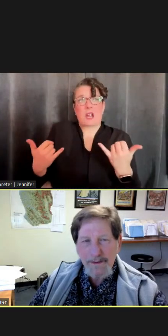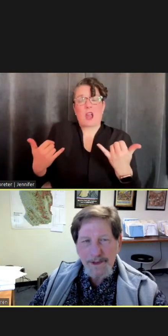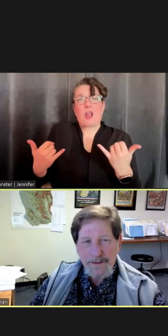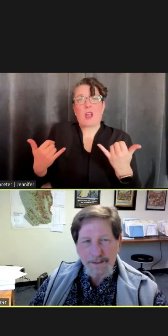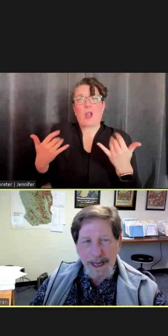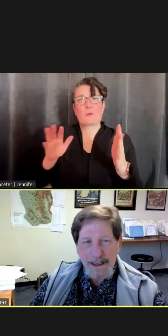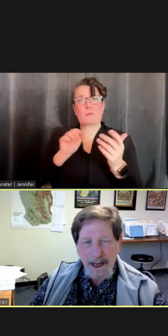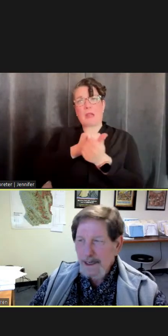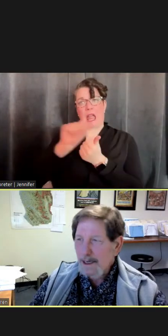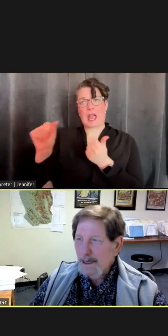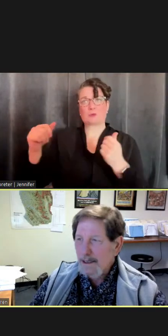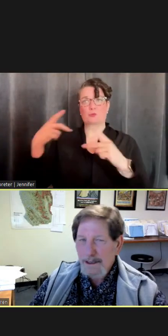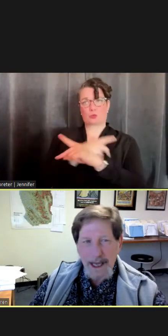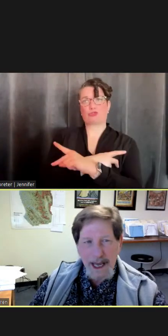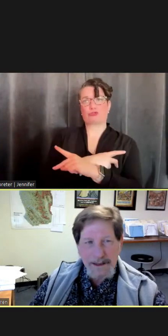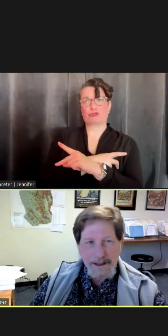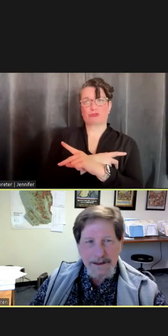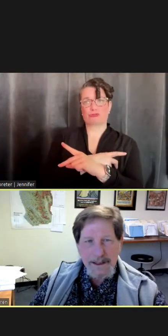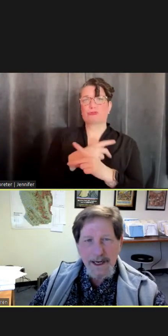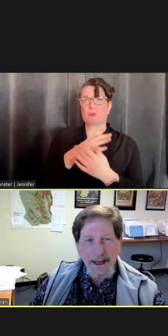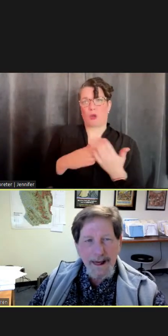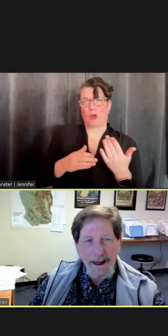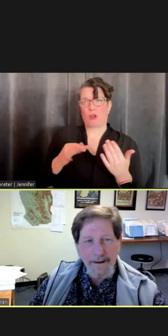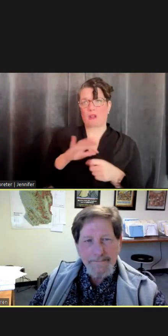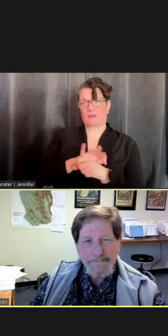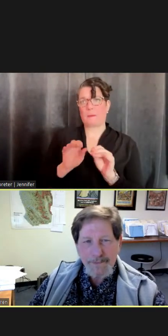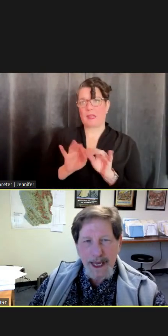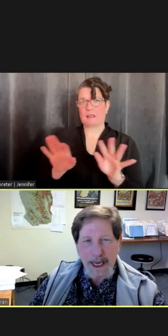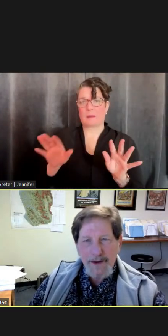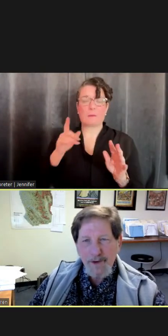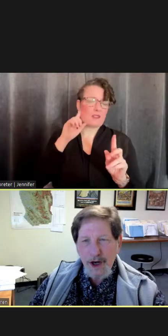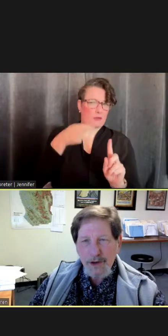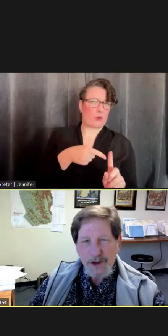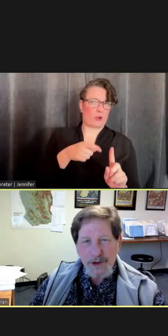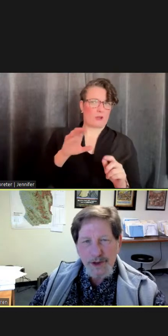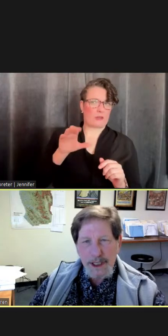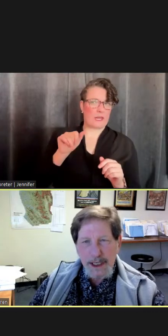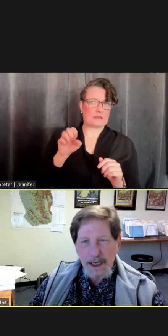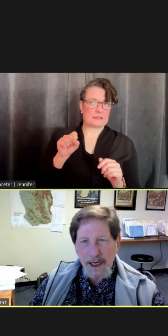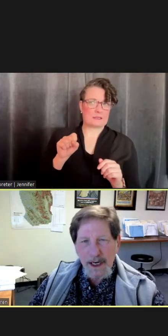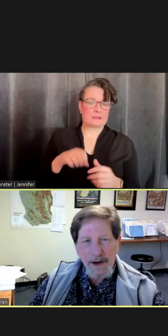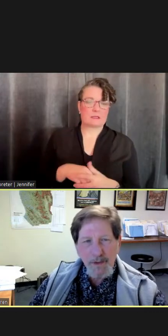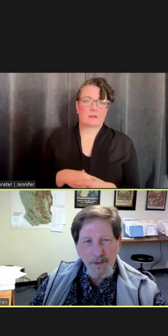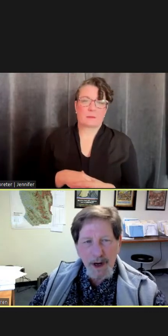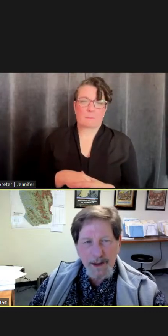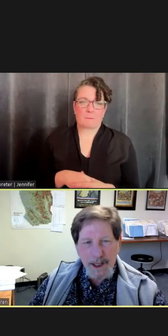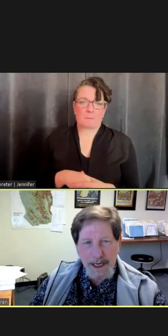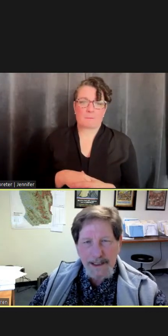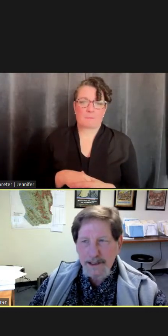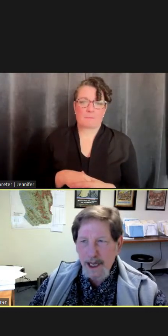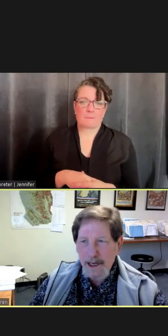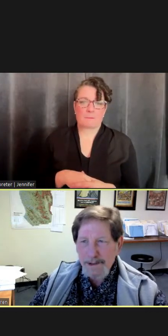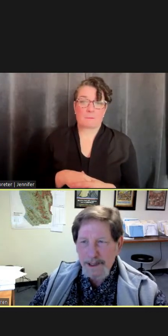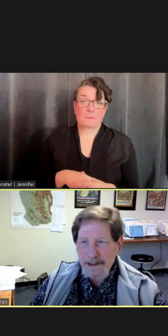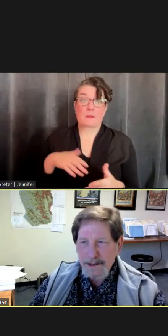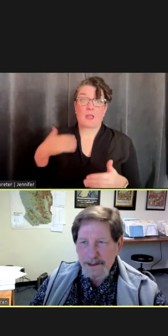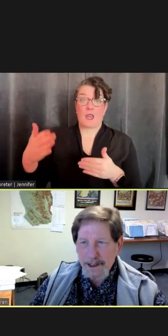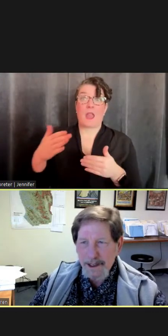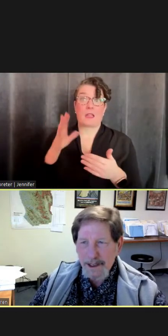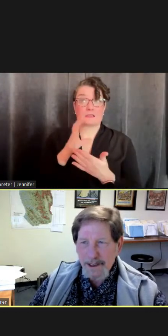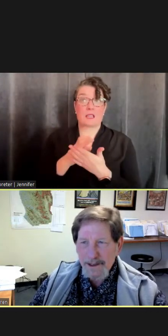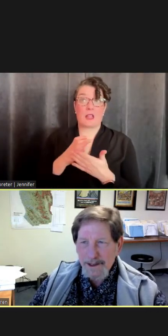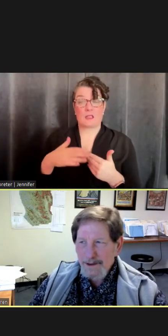peak of this pandemic in cases. If we go to the next slide,